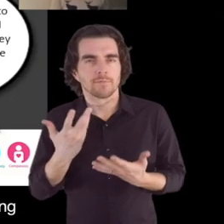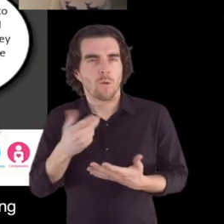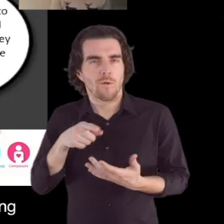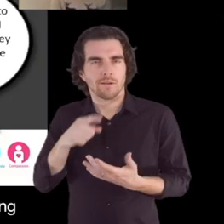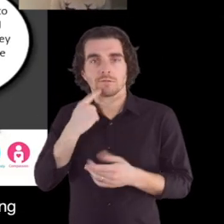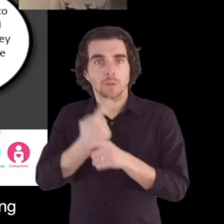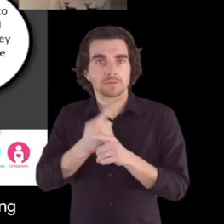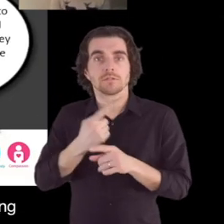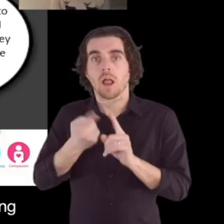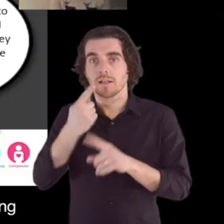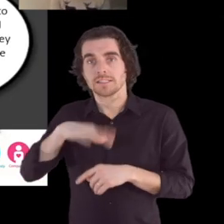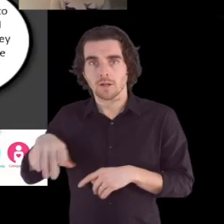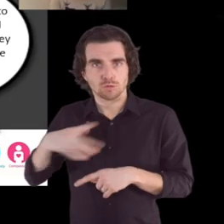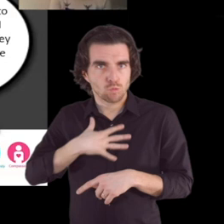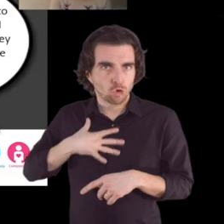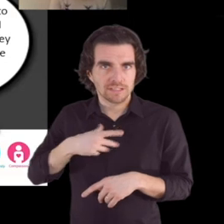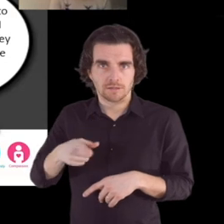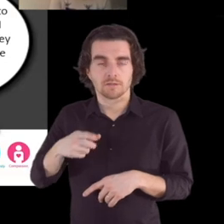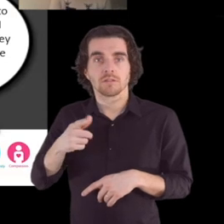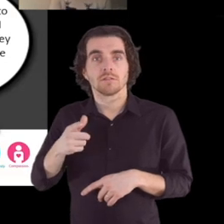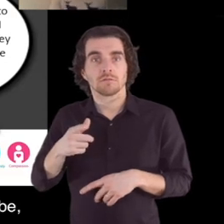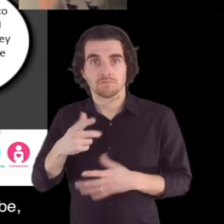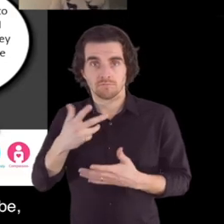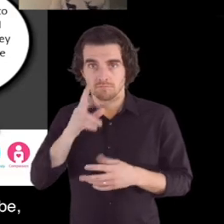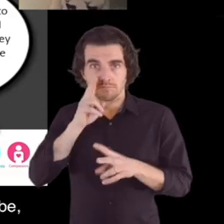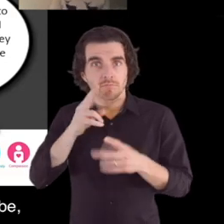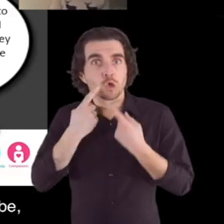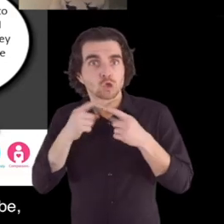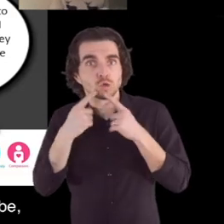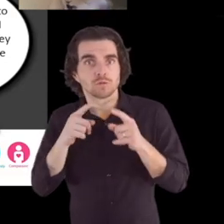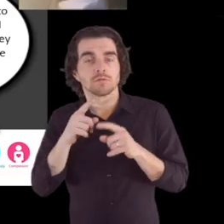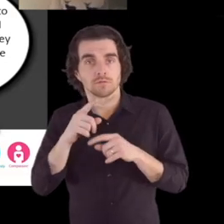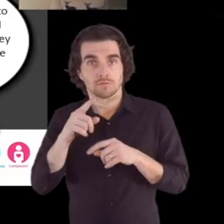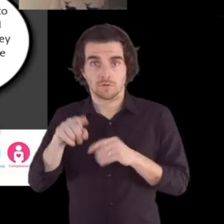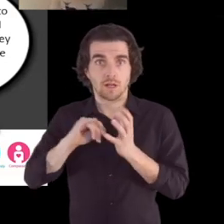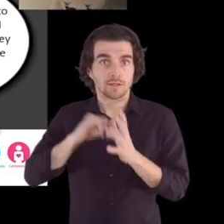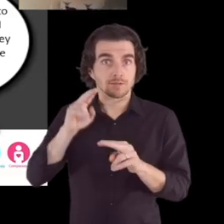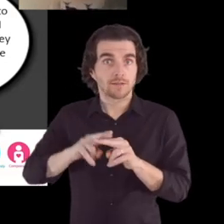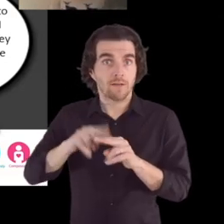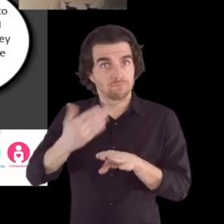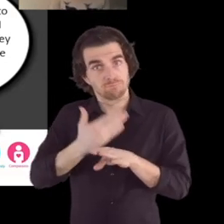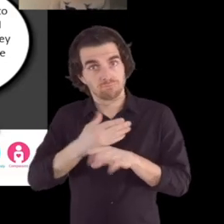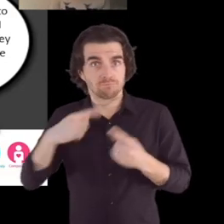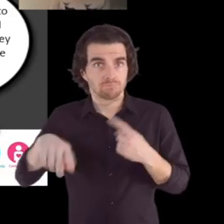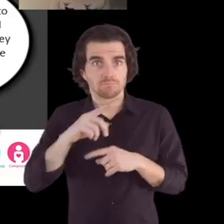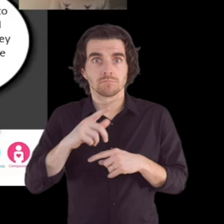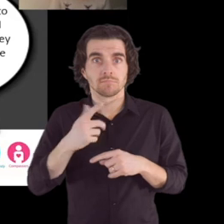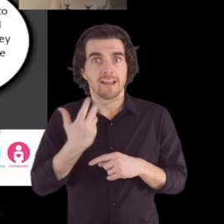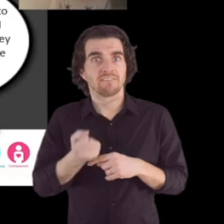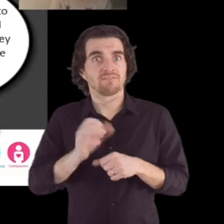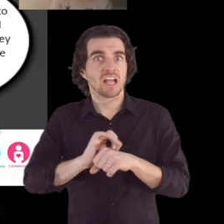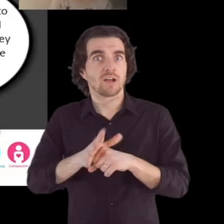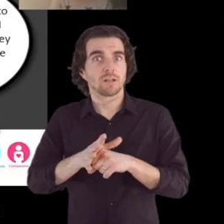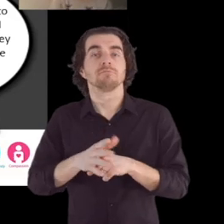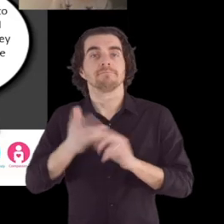For other people, their children worrying about them going out into work, especially when they were seeing on the news that maybe, you know, medical staff have